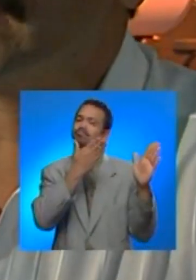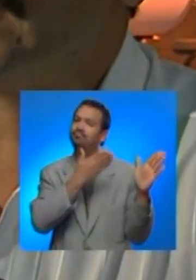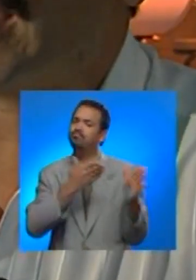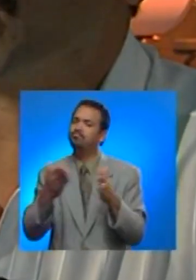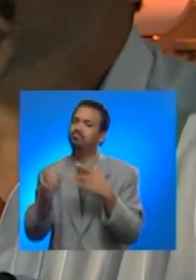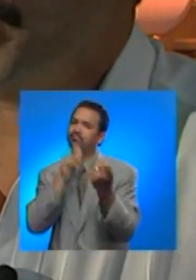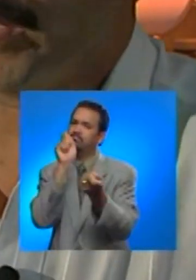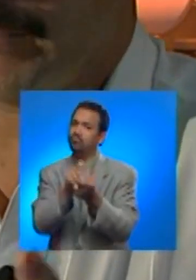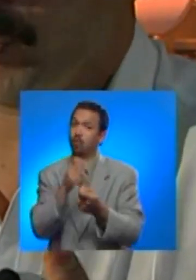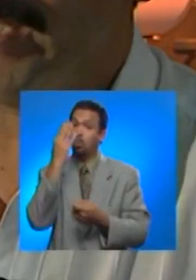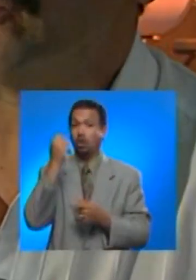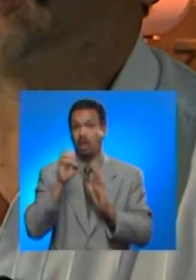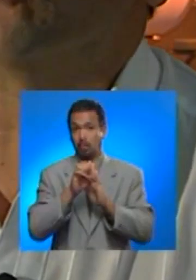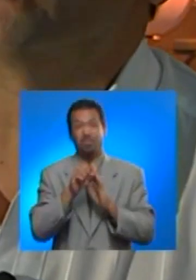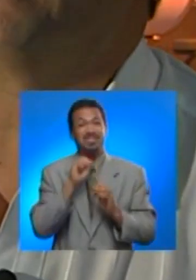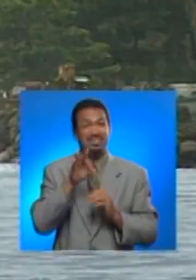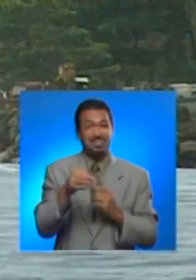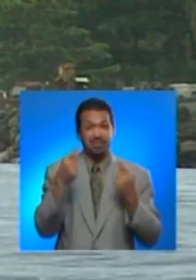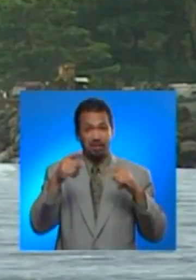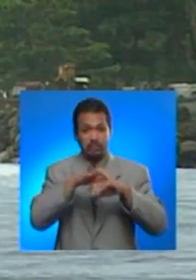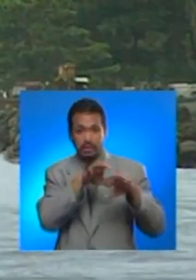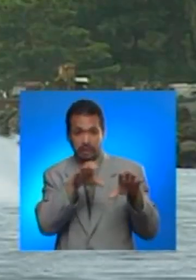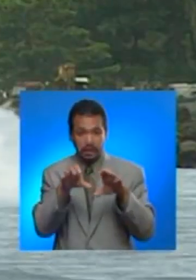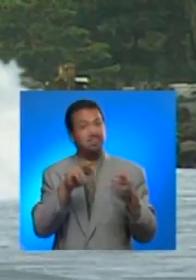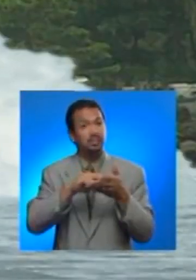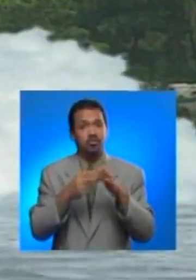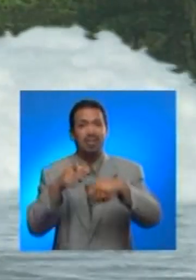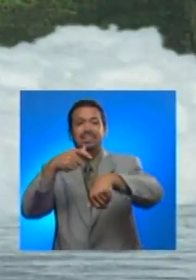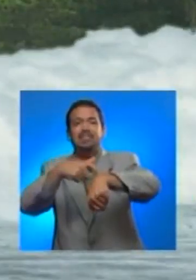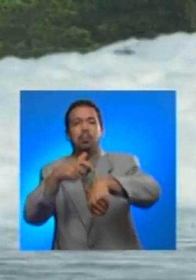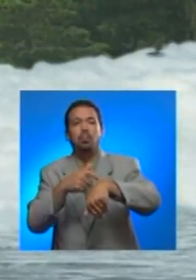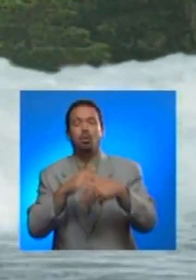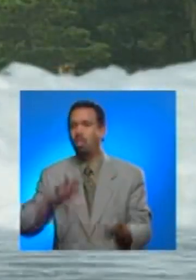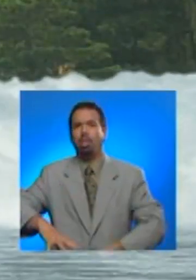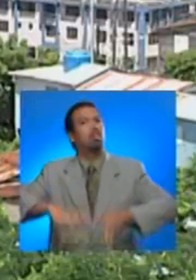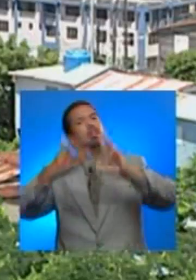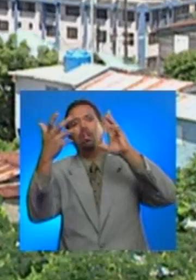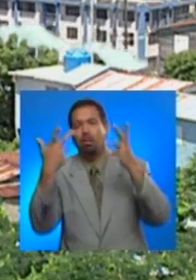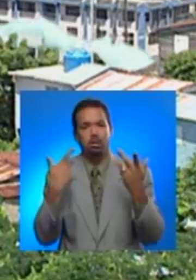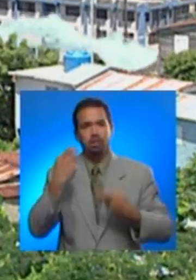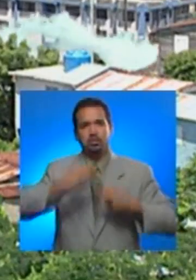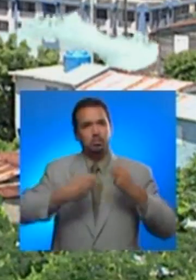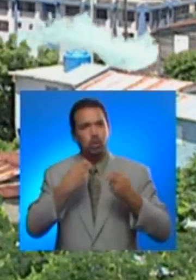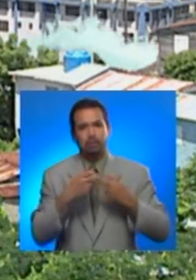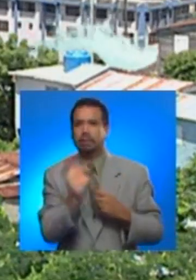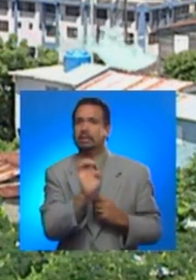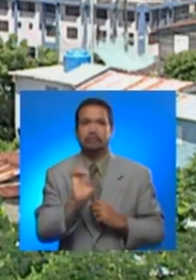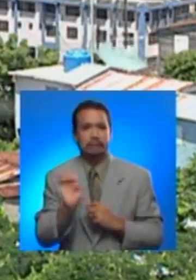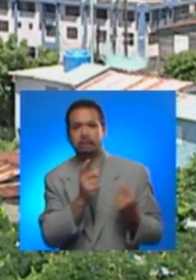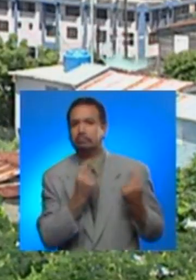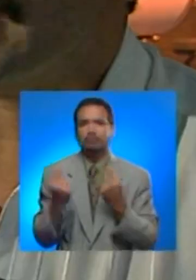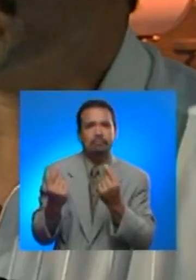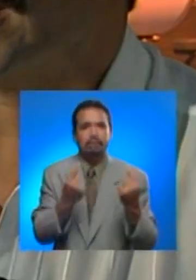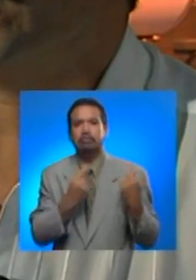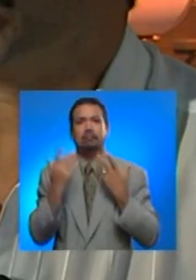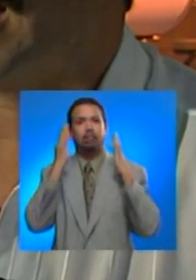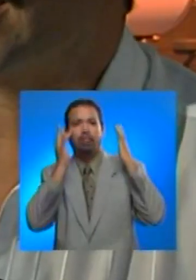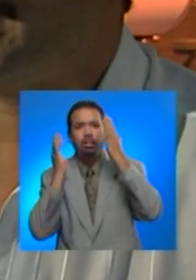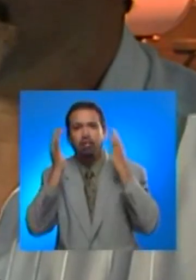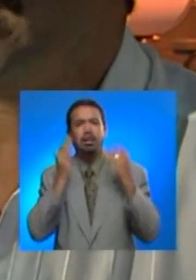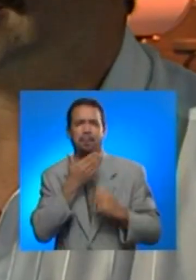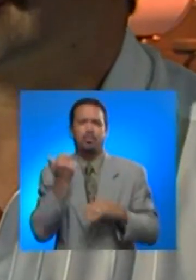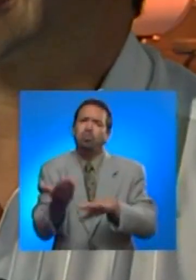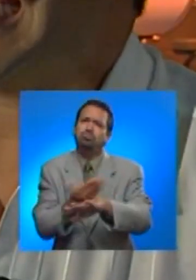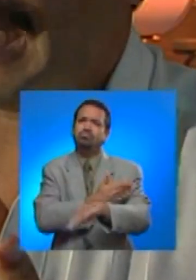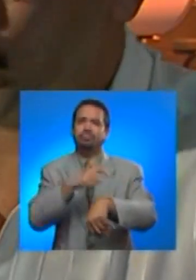upon arrival of the event, there will be crisis, problems will arise, and we must have all answers before